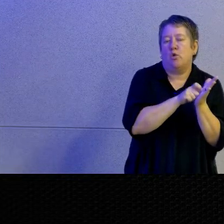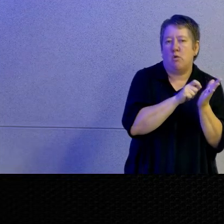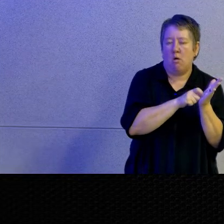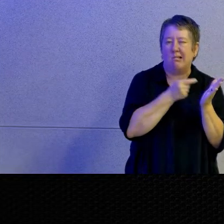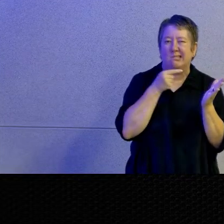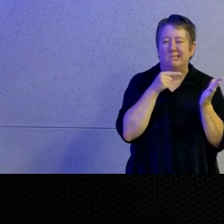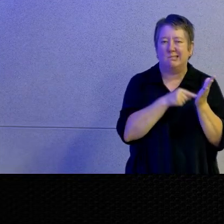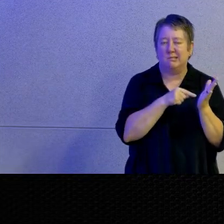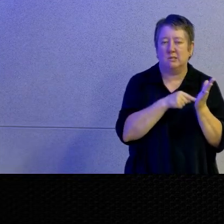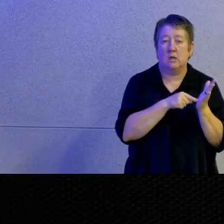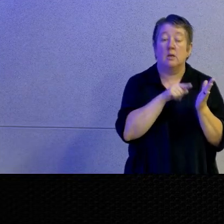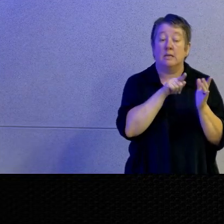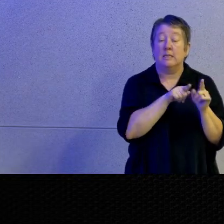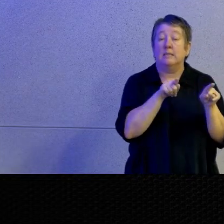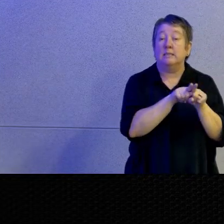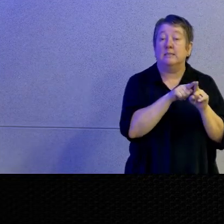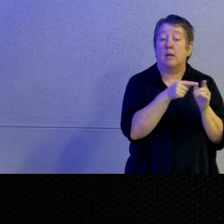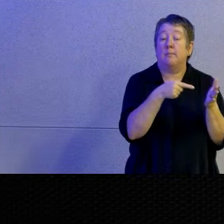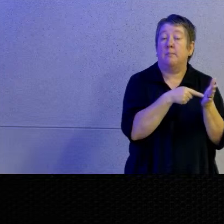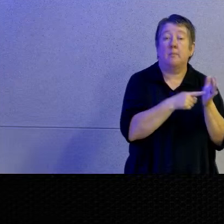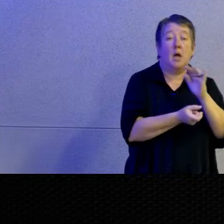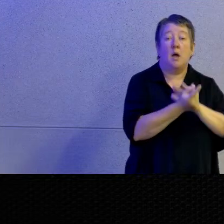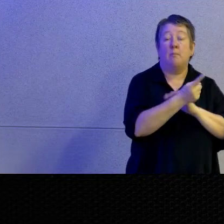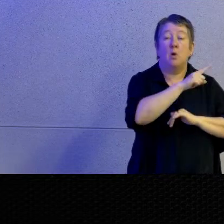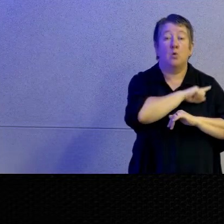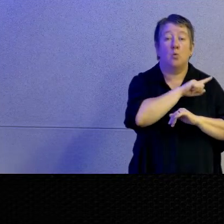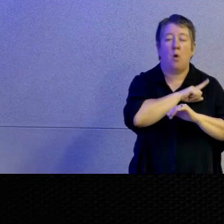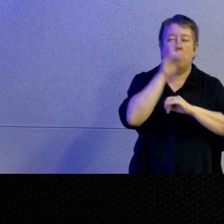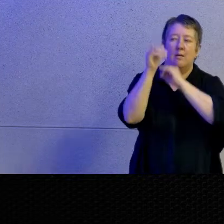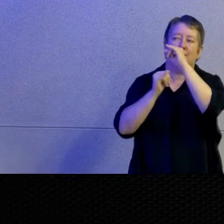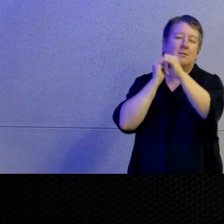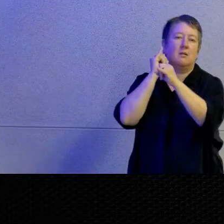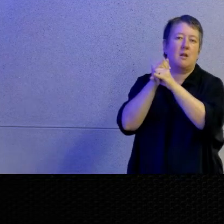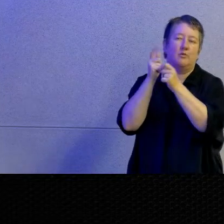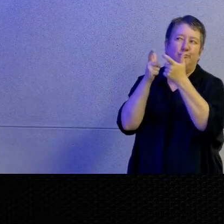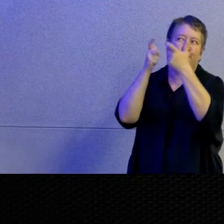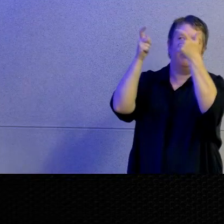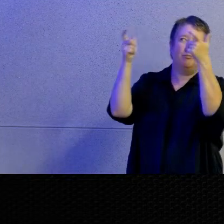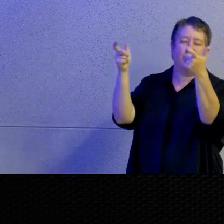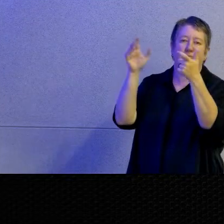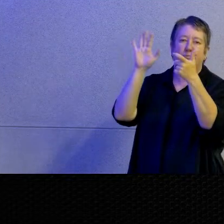also because of the collaborations with large international